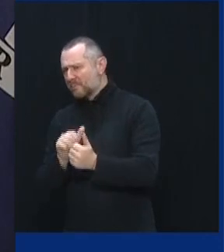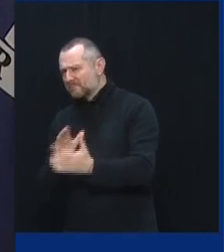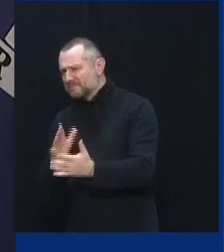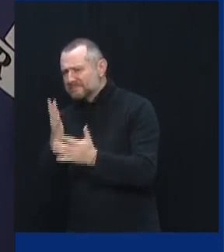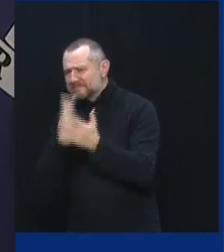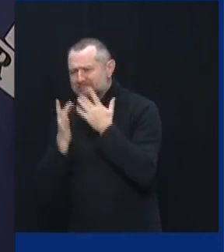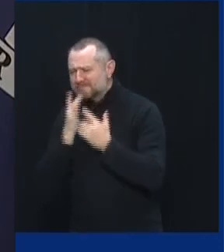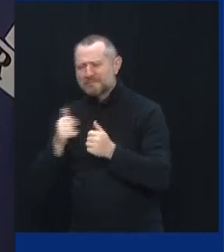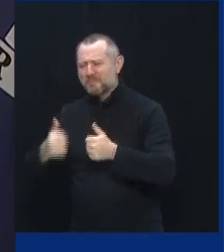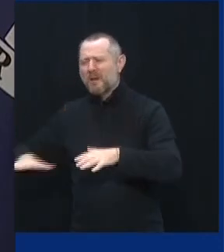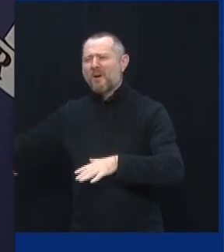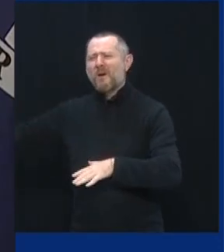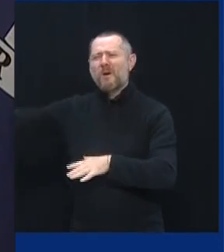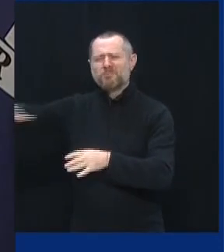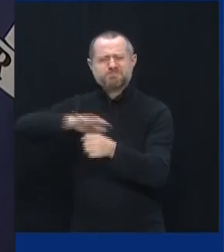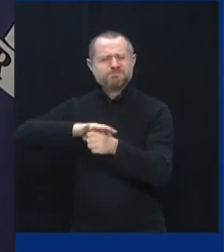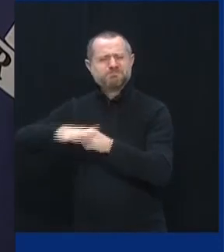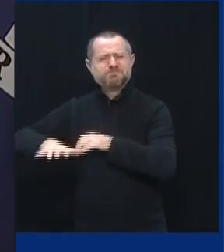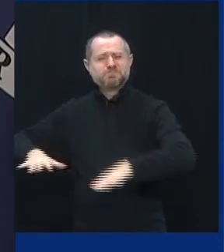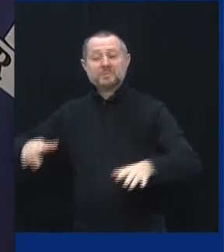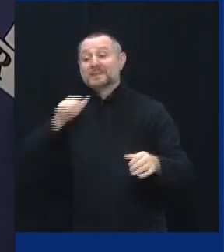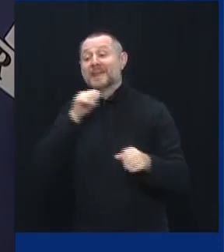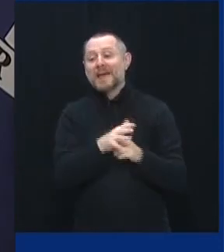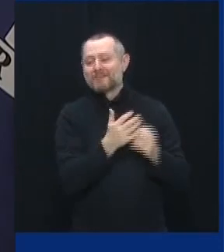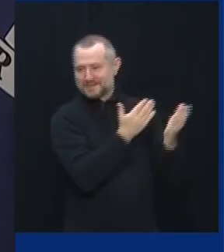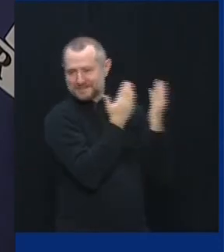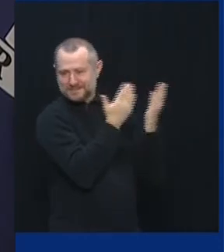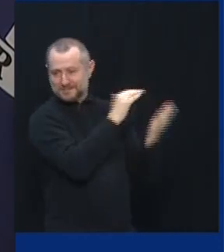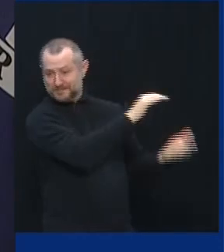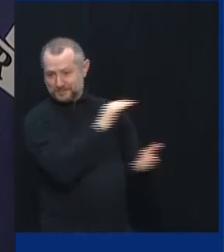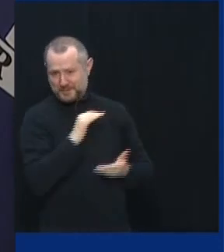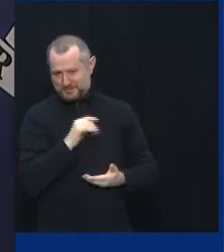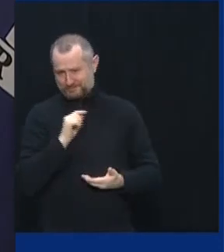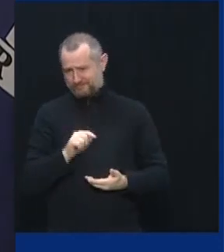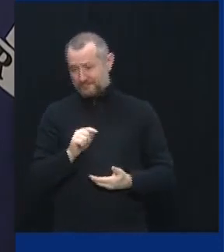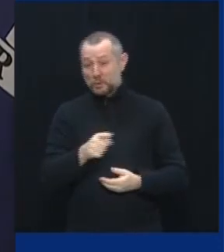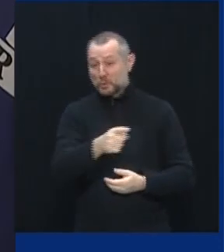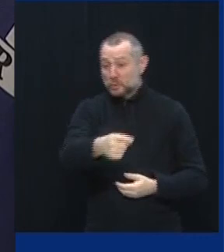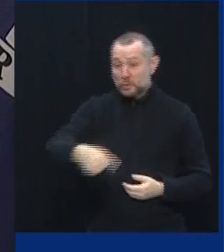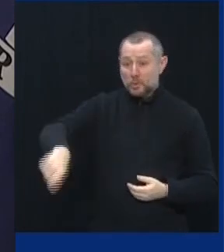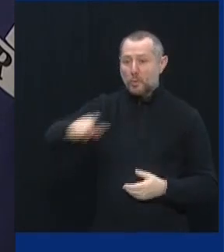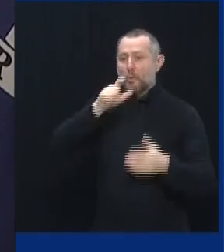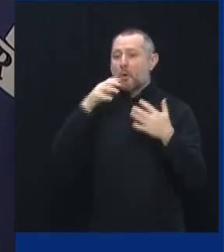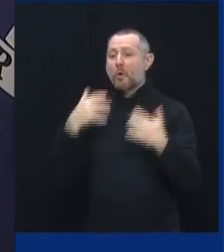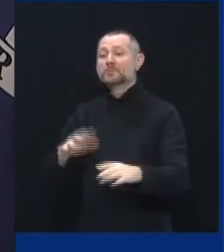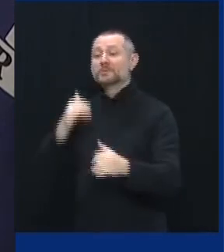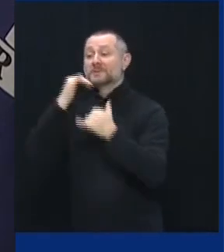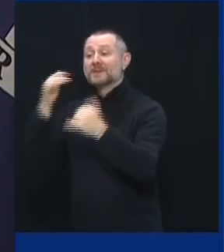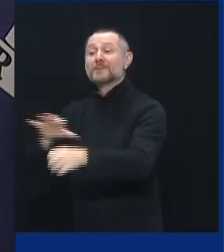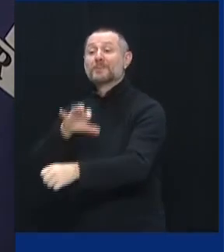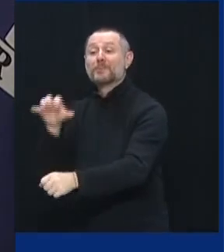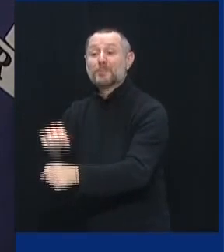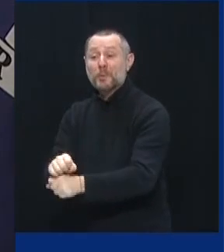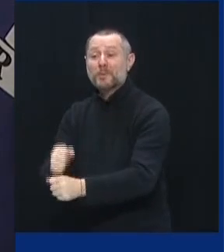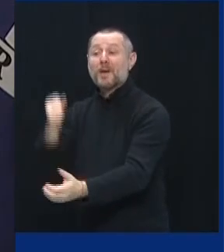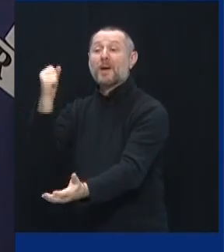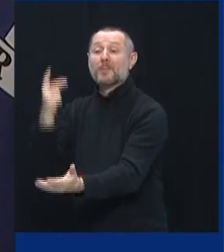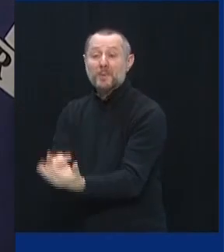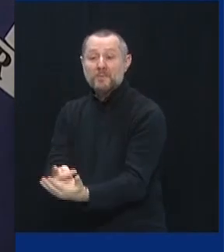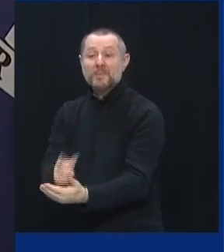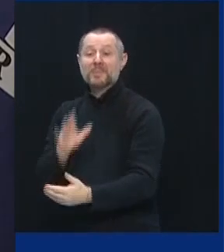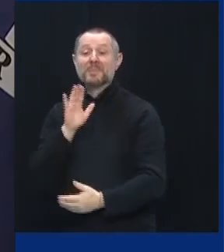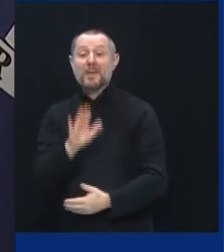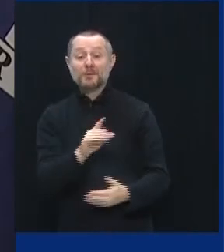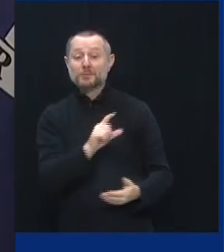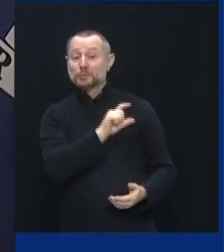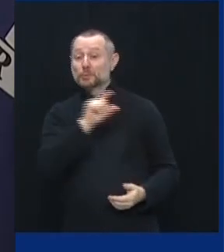Those people who have an appointment, they have a supply. That supply is not going anywhere. So don't worry about